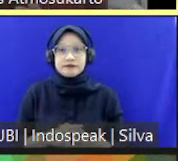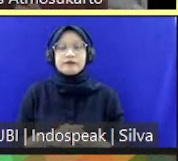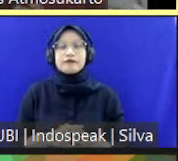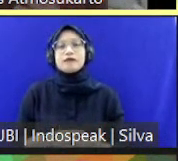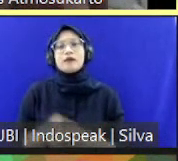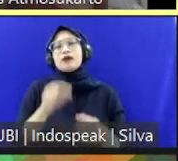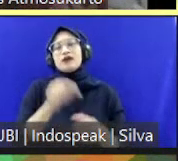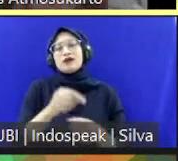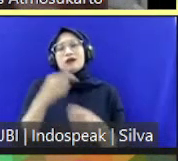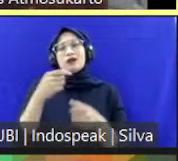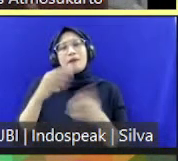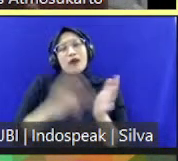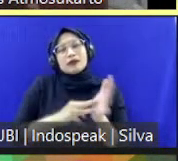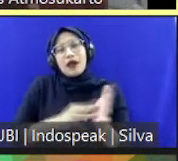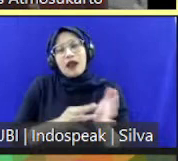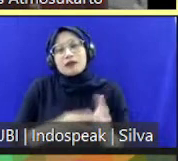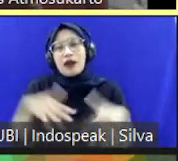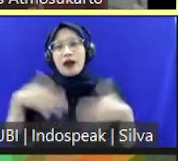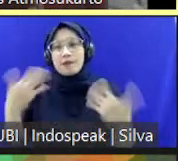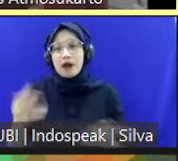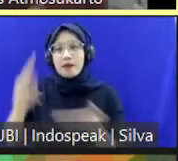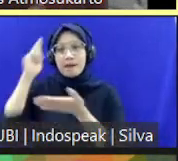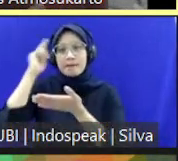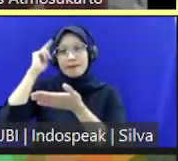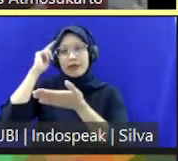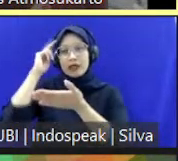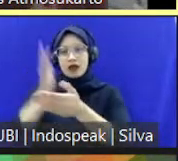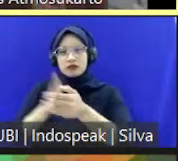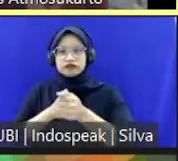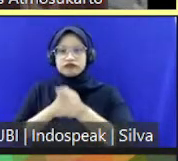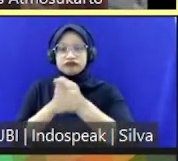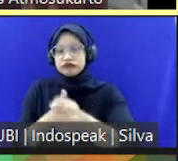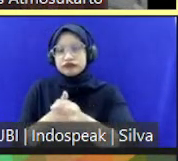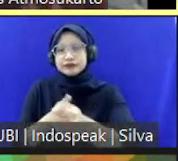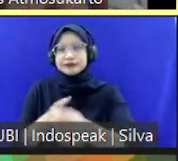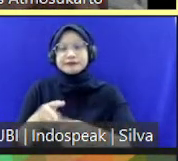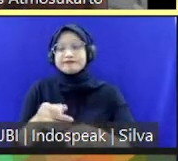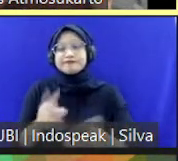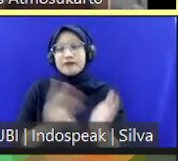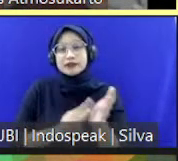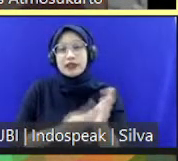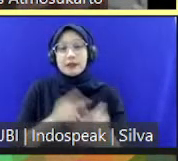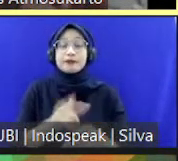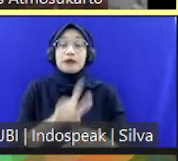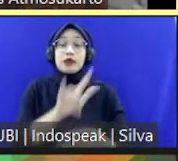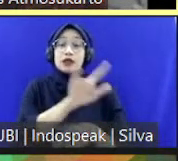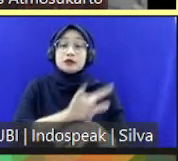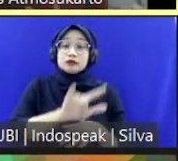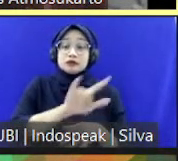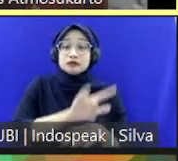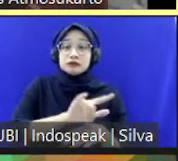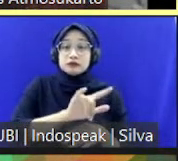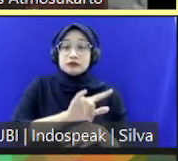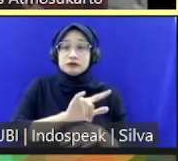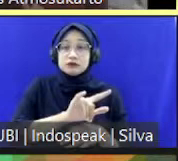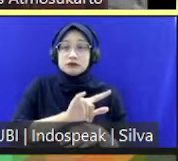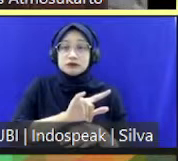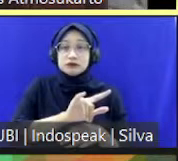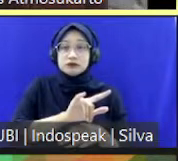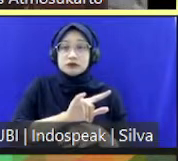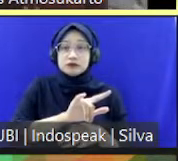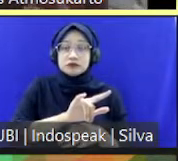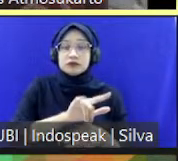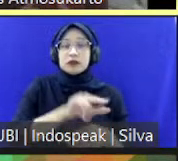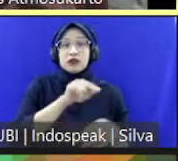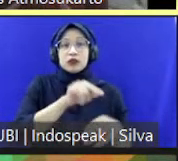leadership, in the fight against the virus. And although Jokowi was repeatedly affirmed to be the highest